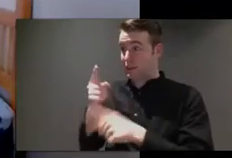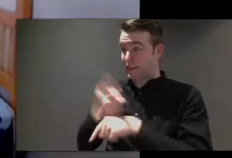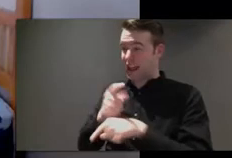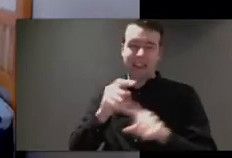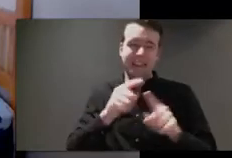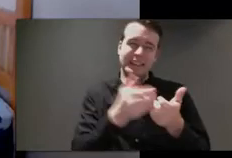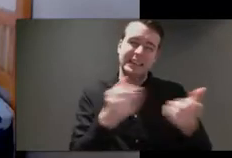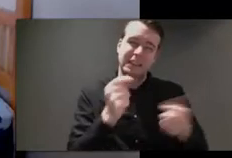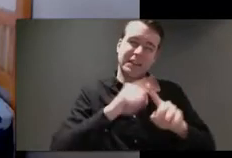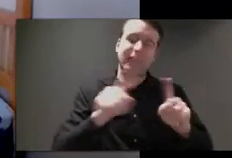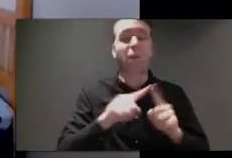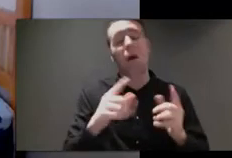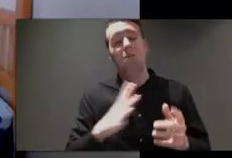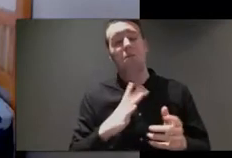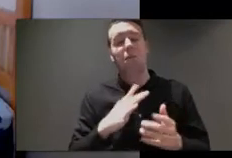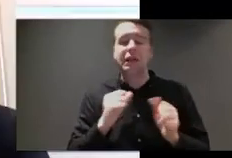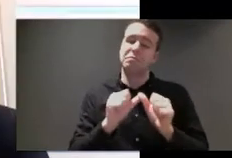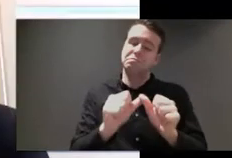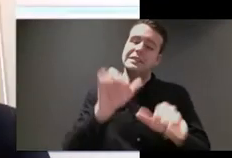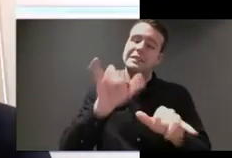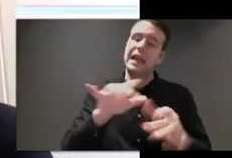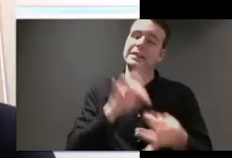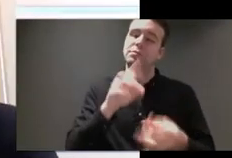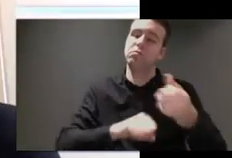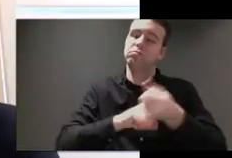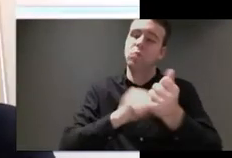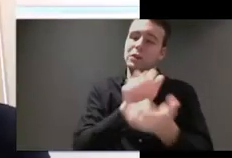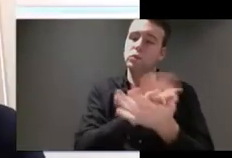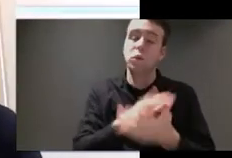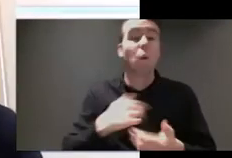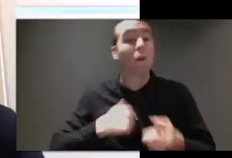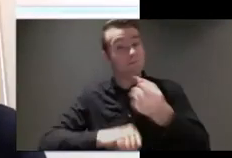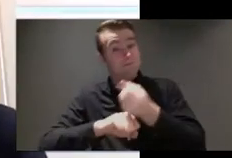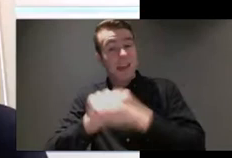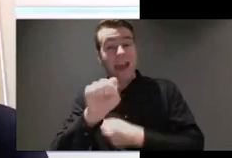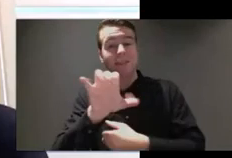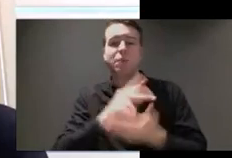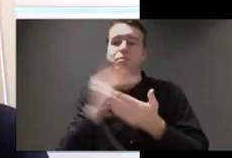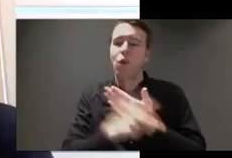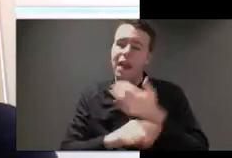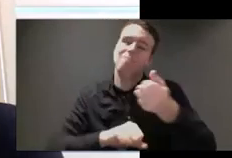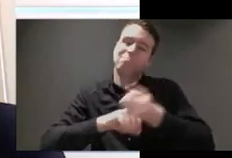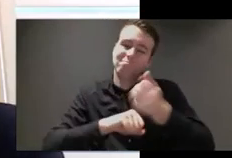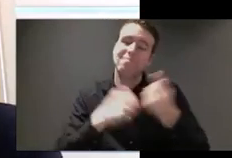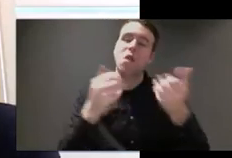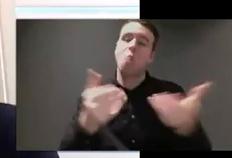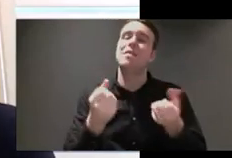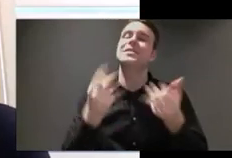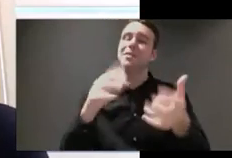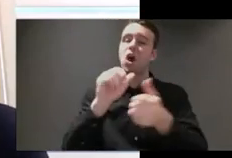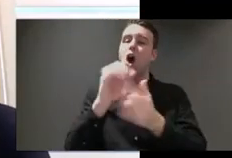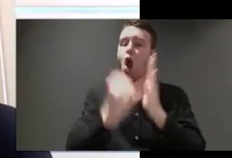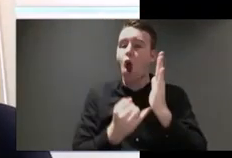way for students to stay spirited. To promote student involvement, our ASB program has also hosted several art challenges